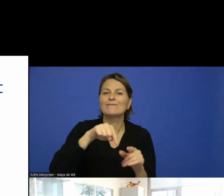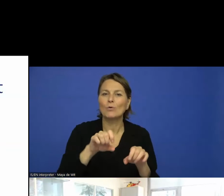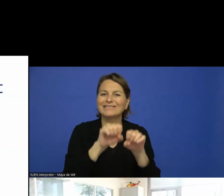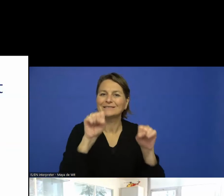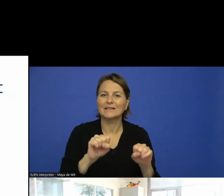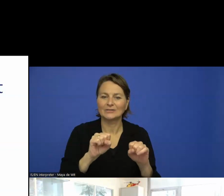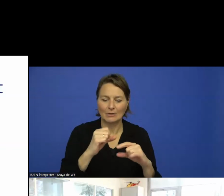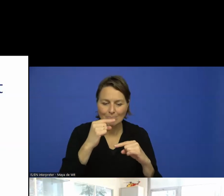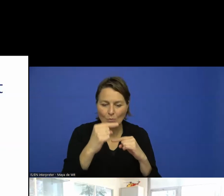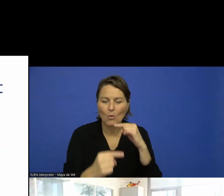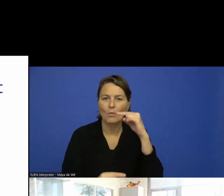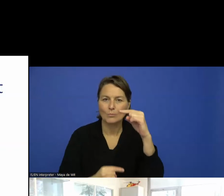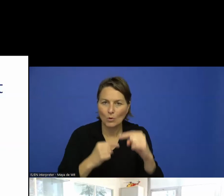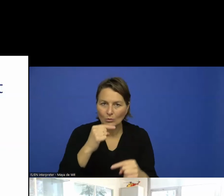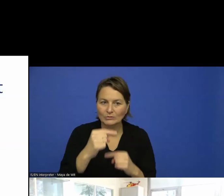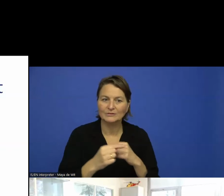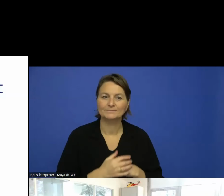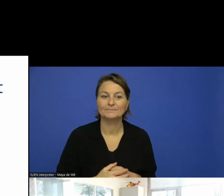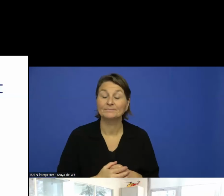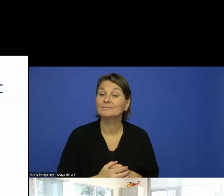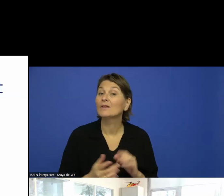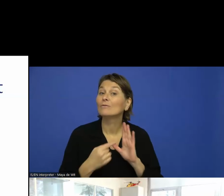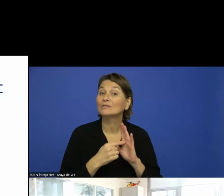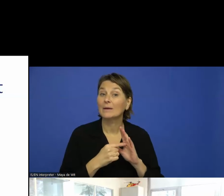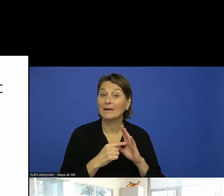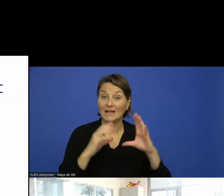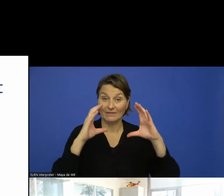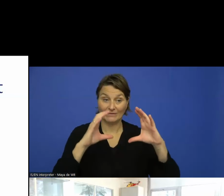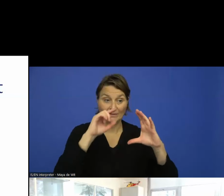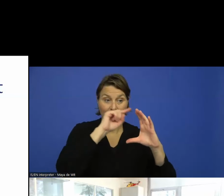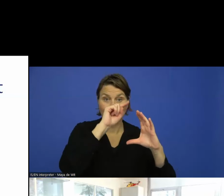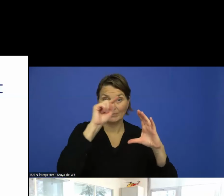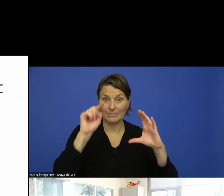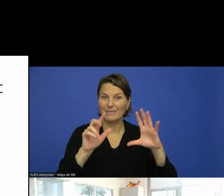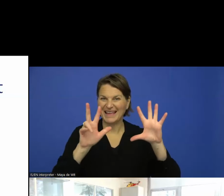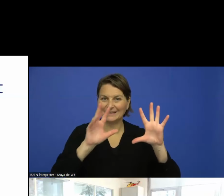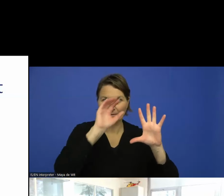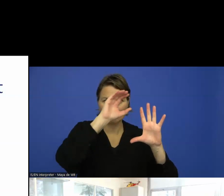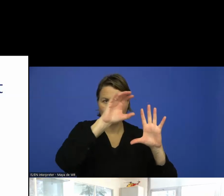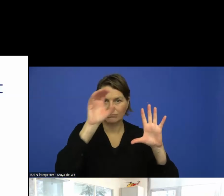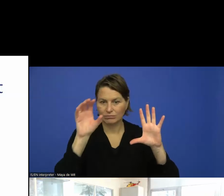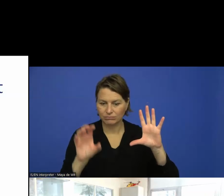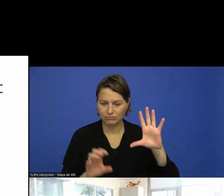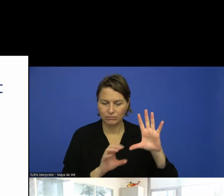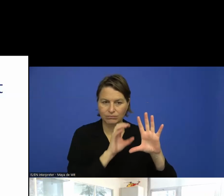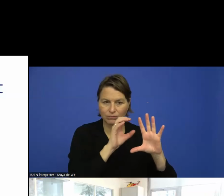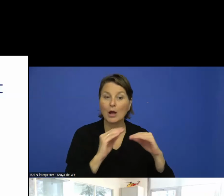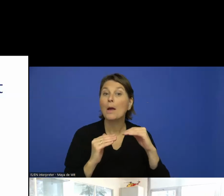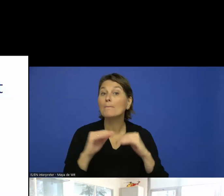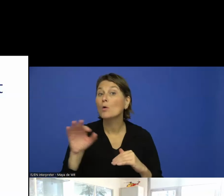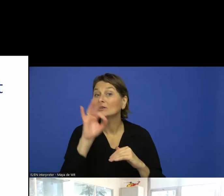the questions around the hexagon, what you see is that the majority of the questions are on the left-hand